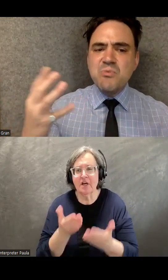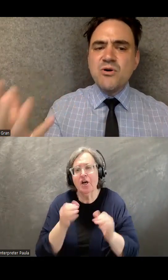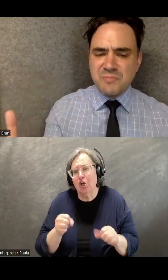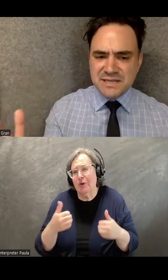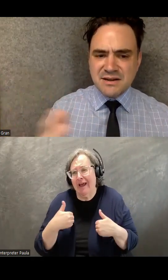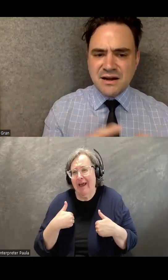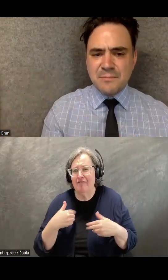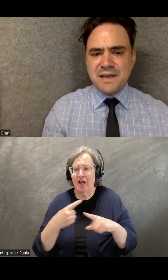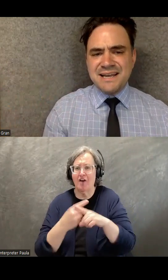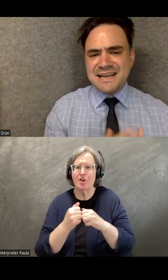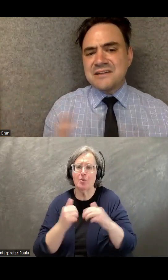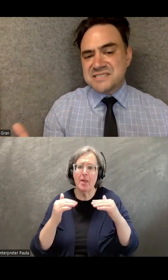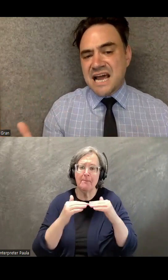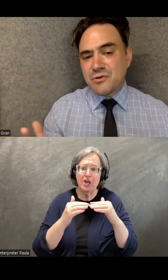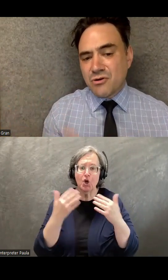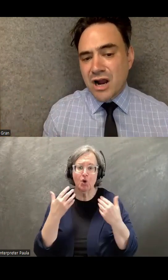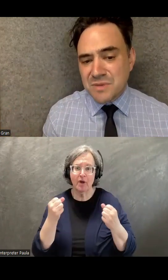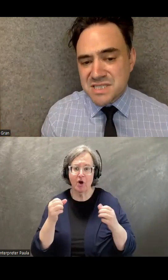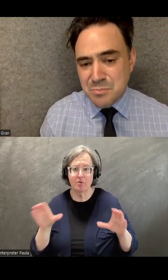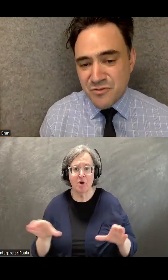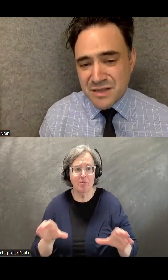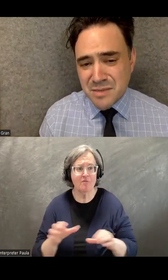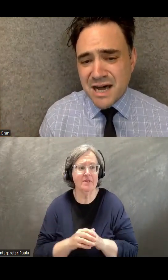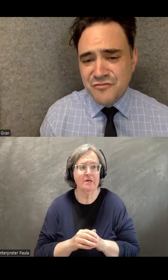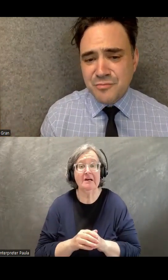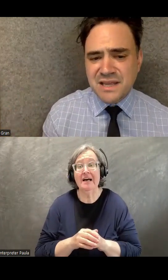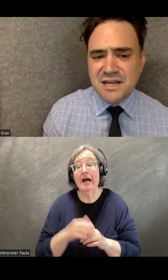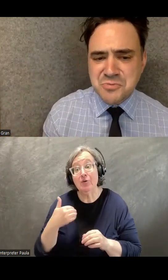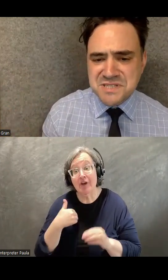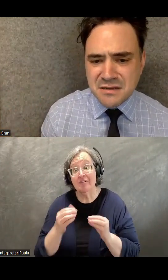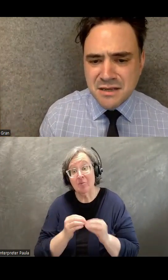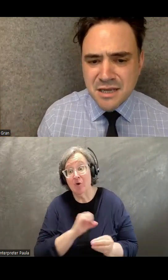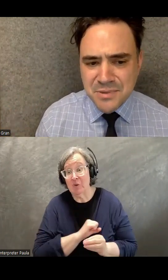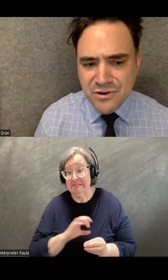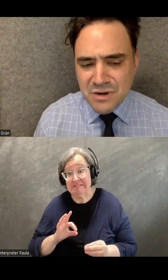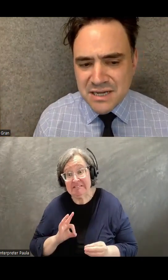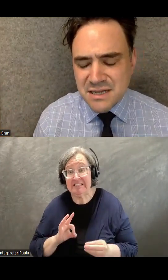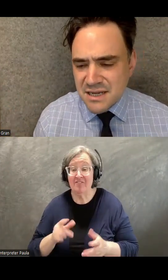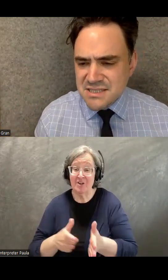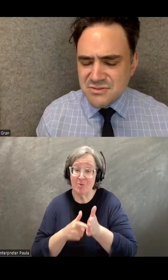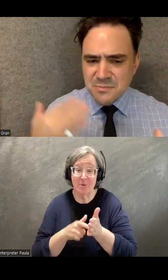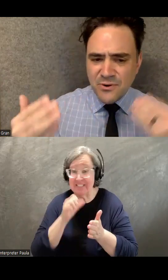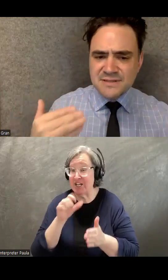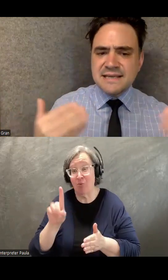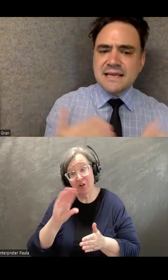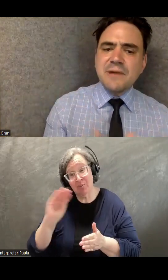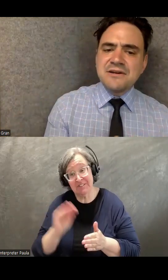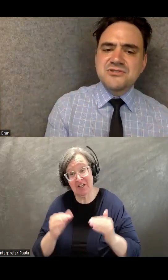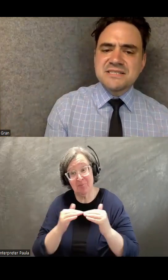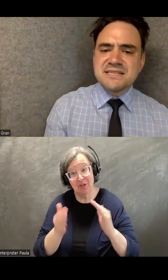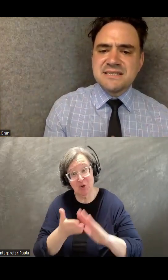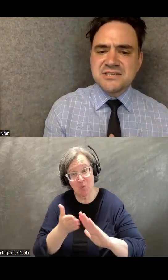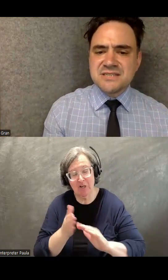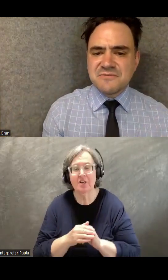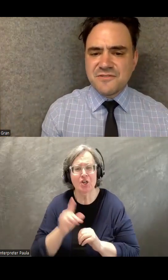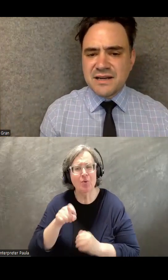recovery movement. And it can add staffing requirements that prevent the model from being 100% peer run. So it's important to think about and